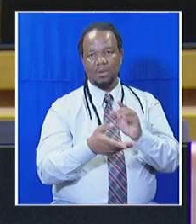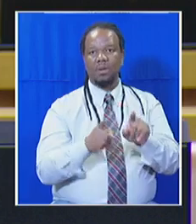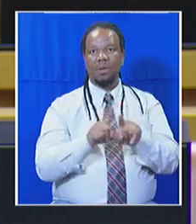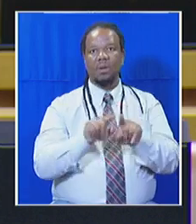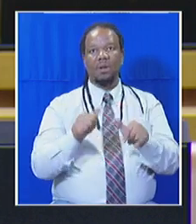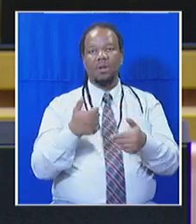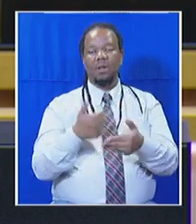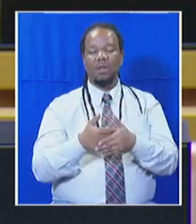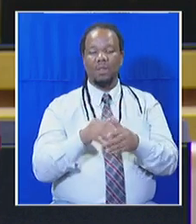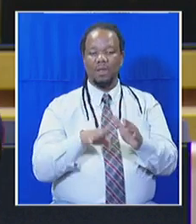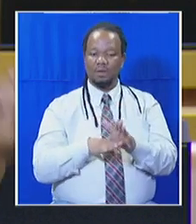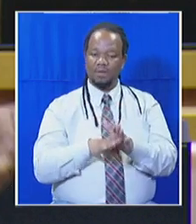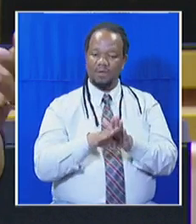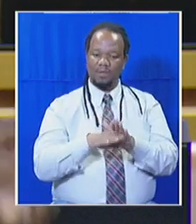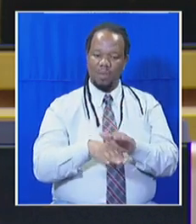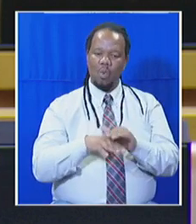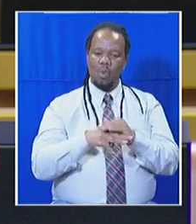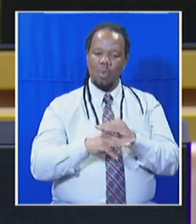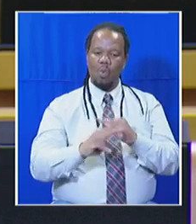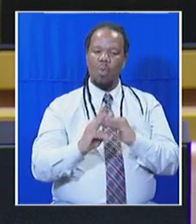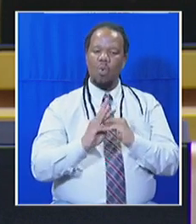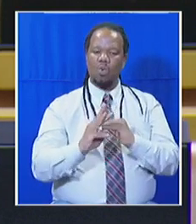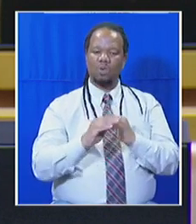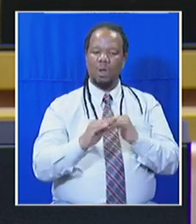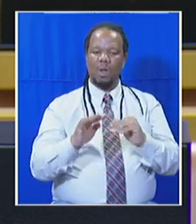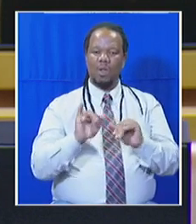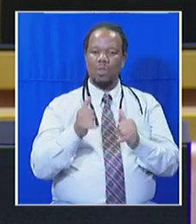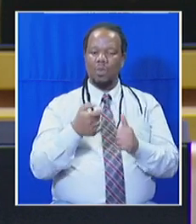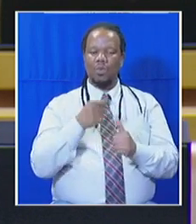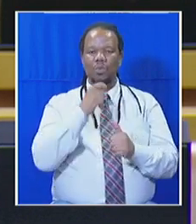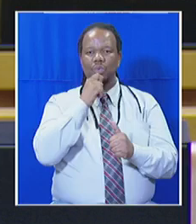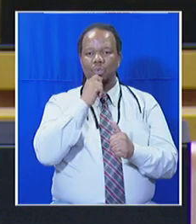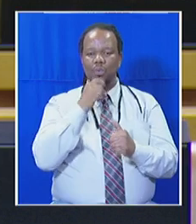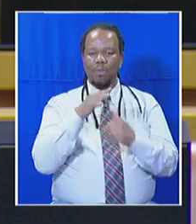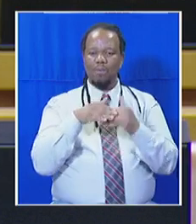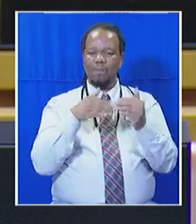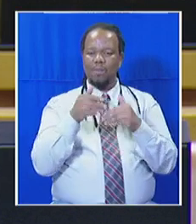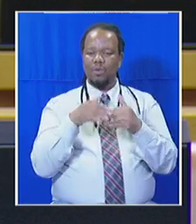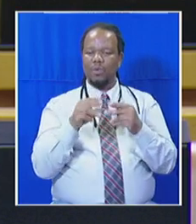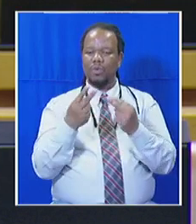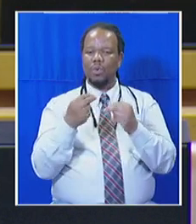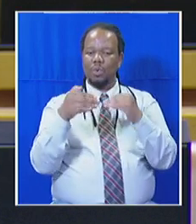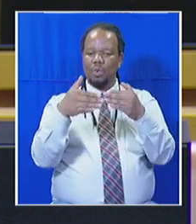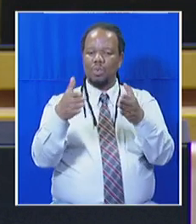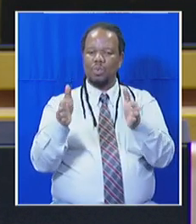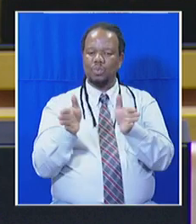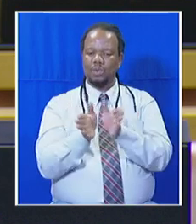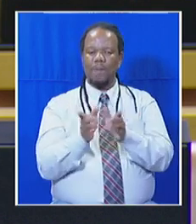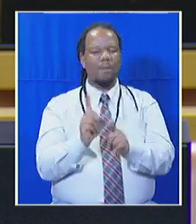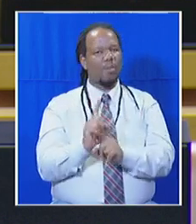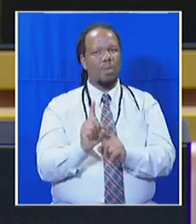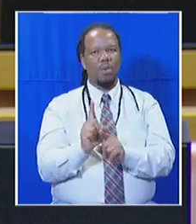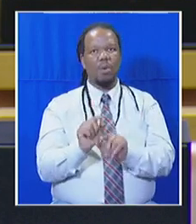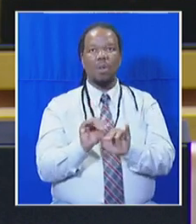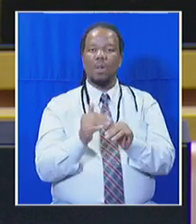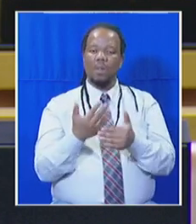water resources in terms of other than building new dams, but also making sure that what we now do, we increase